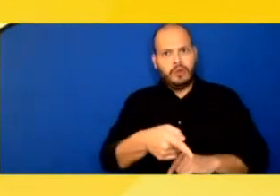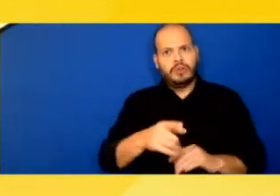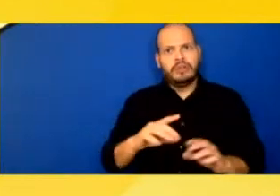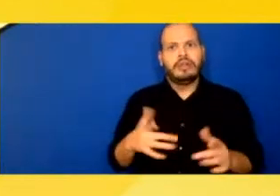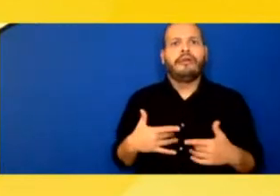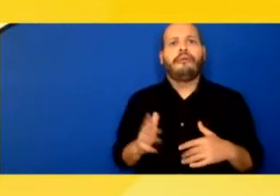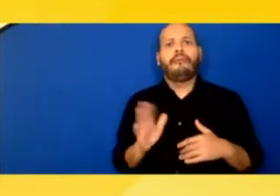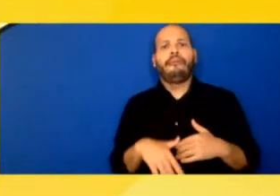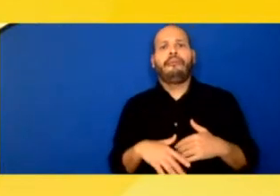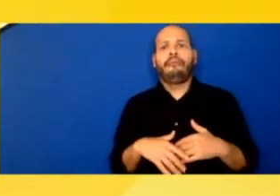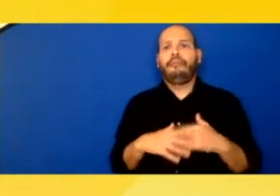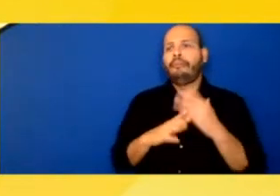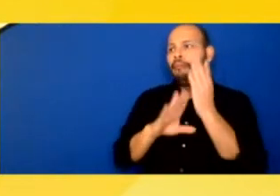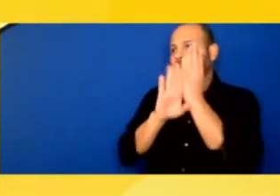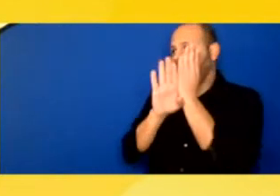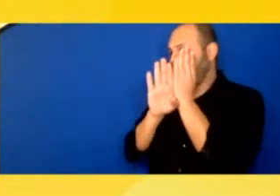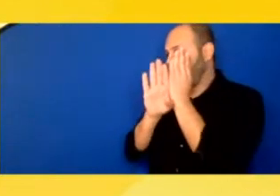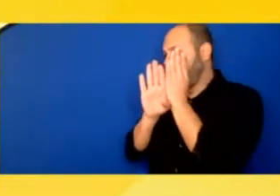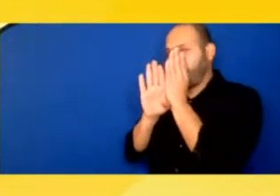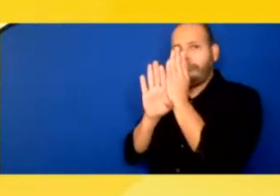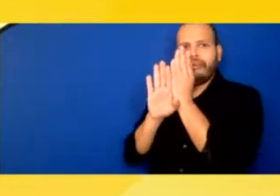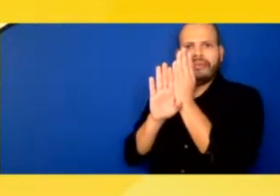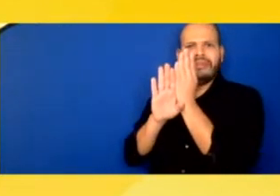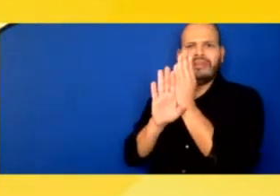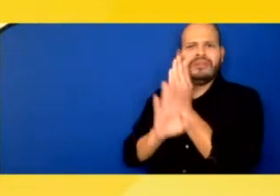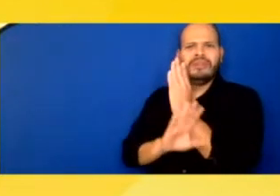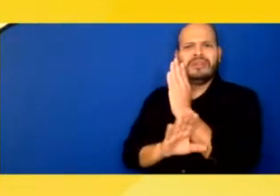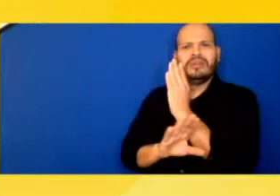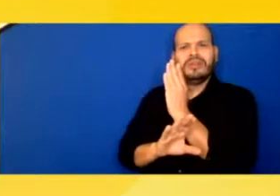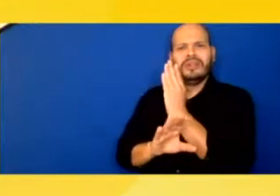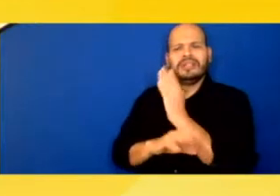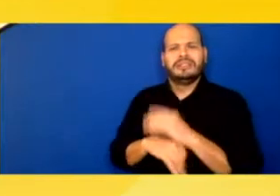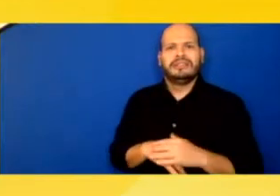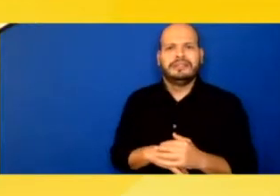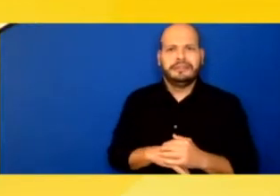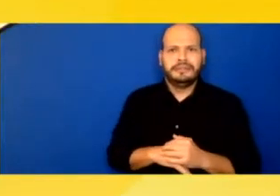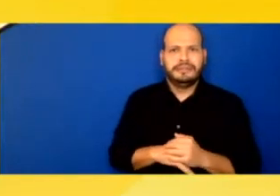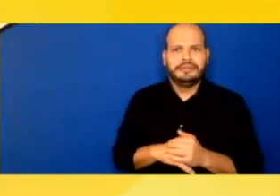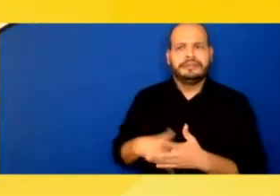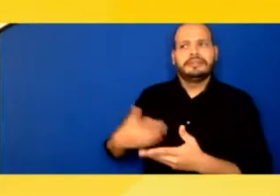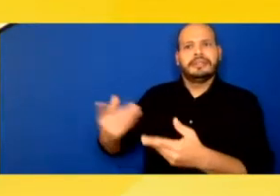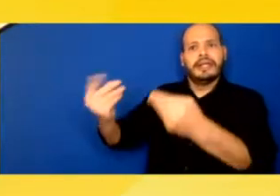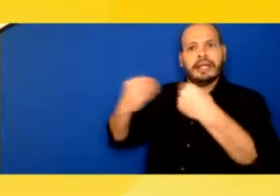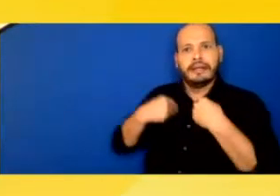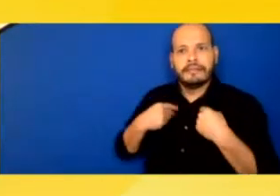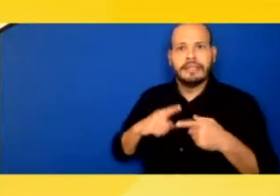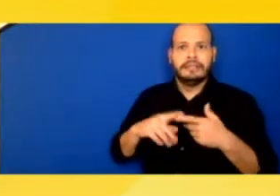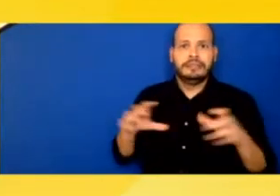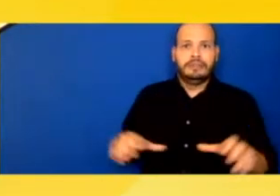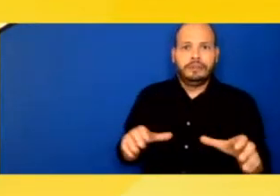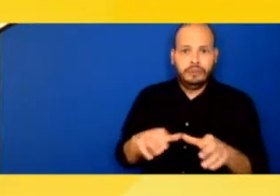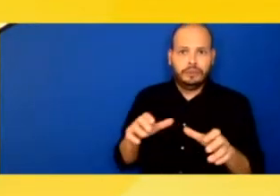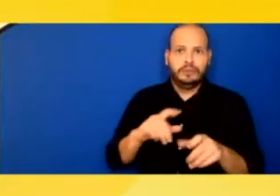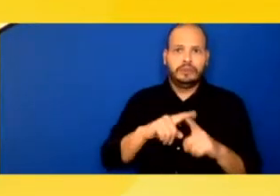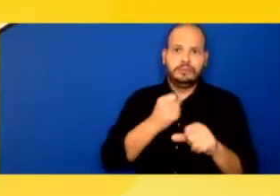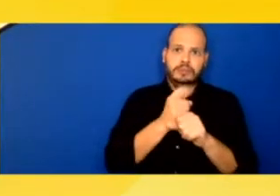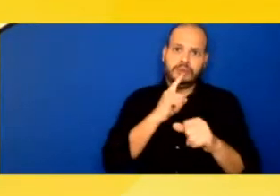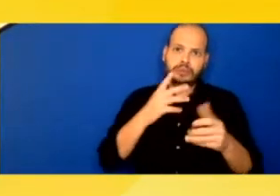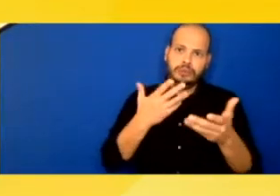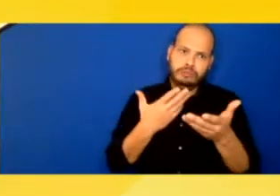something about it. We pray that you use us for good, that you forgive us for our shortcomings, that you guide us and you